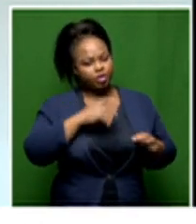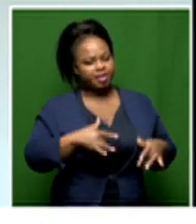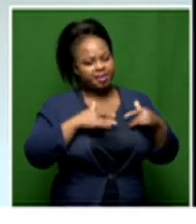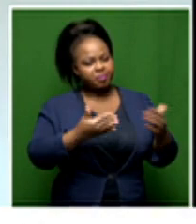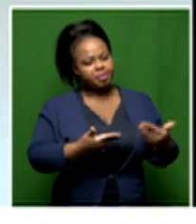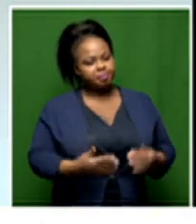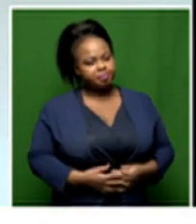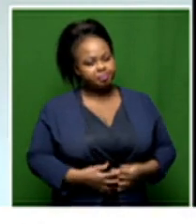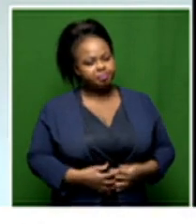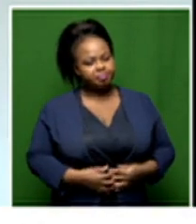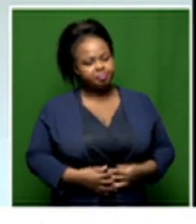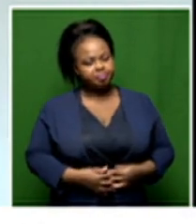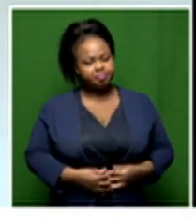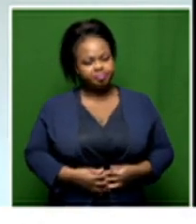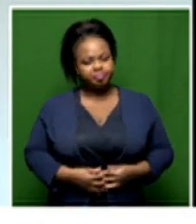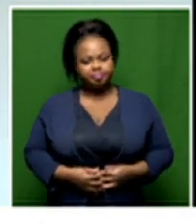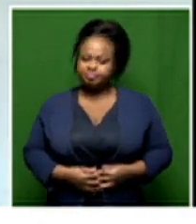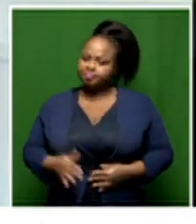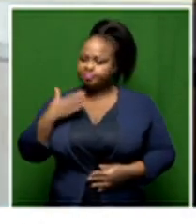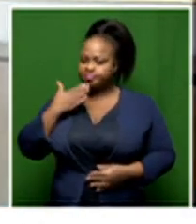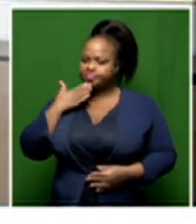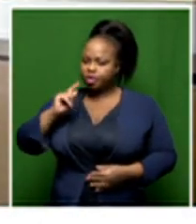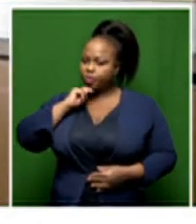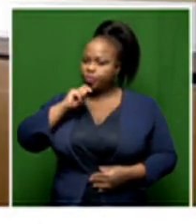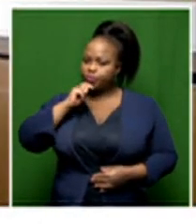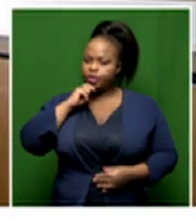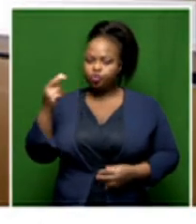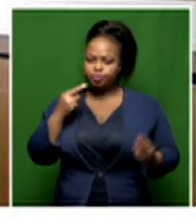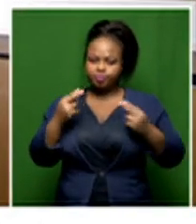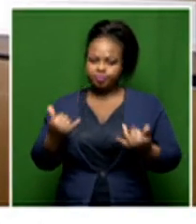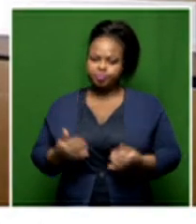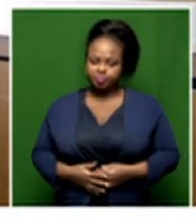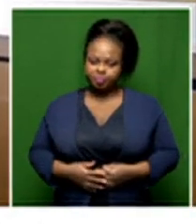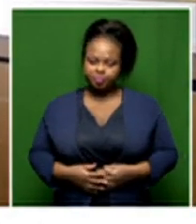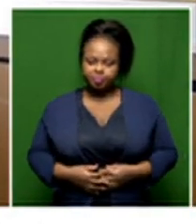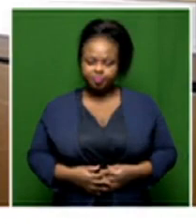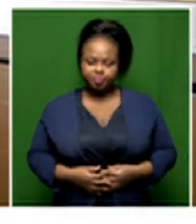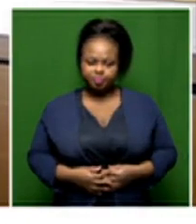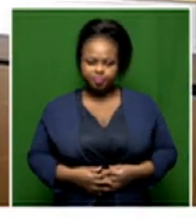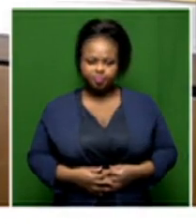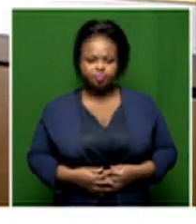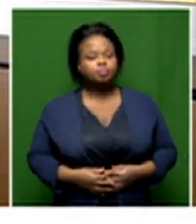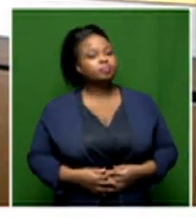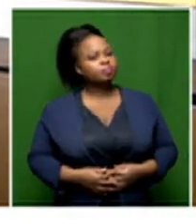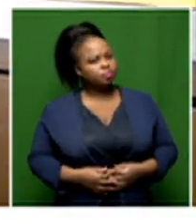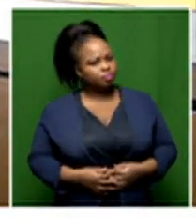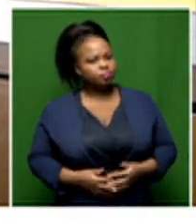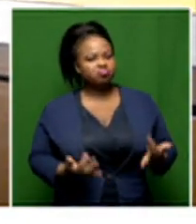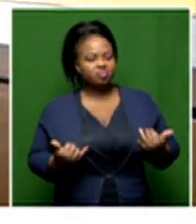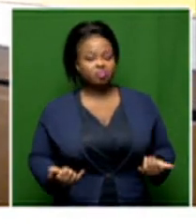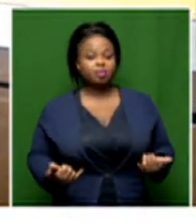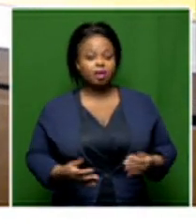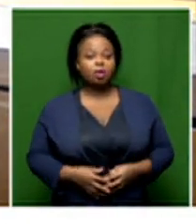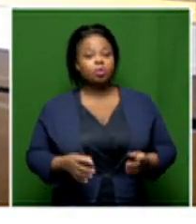Live. Welcome to it. Thank you. Good morning to you and your viewers, Sakina. Thanks for having me. So, of course, we are